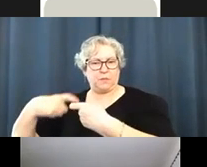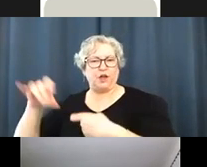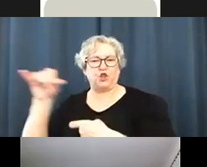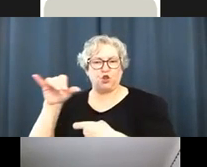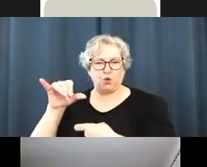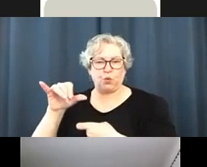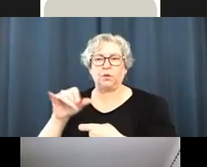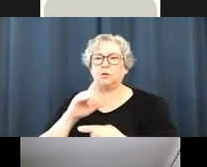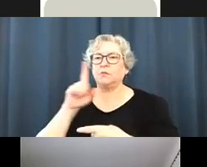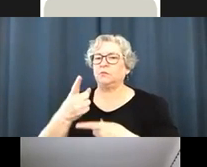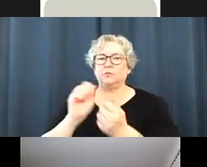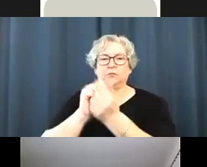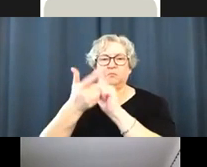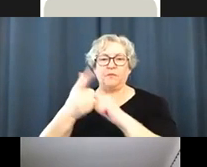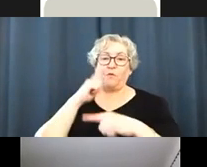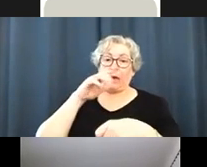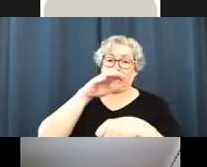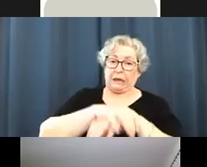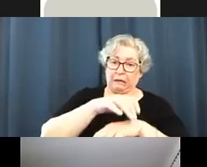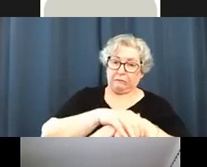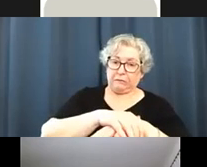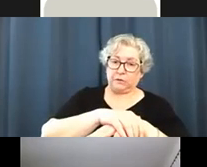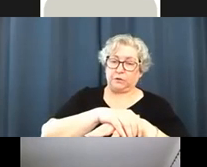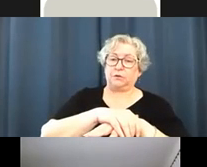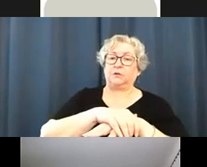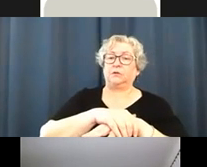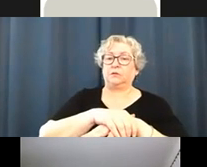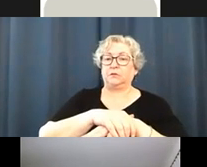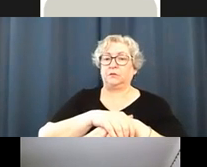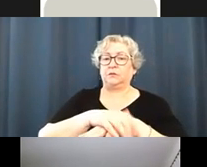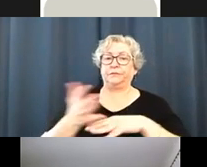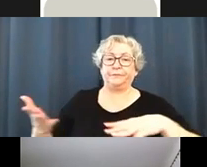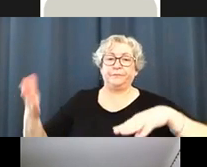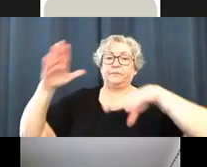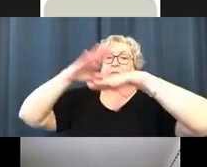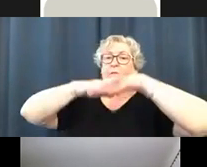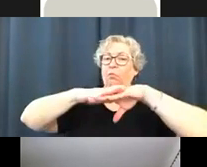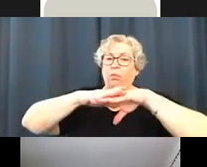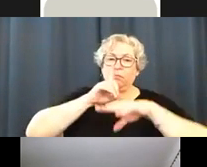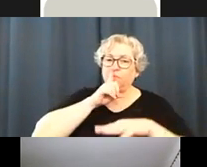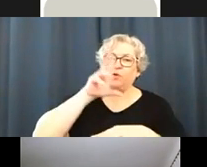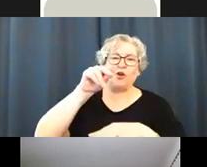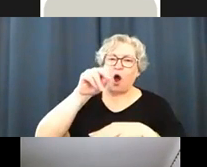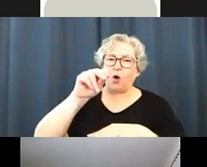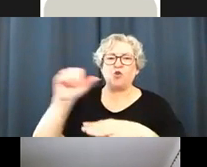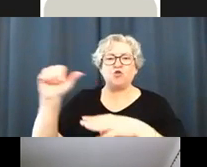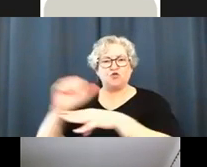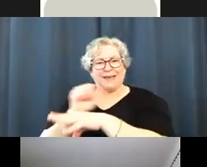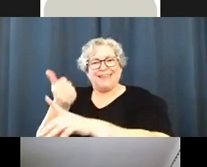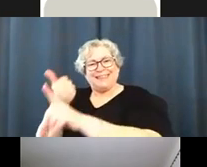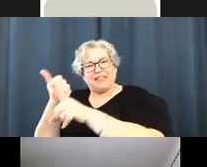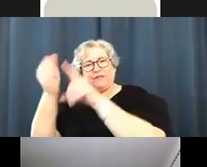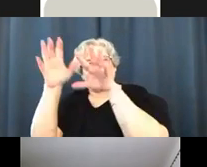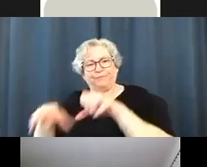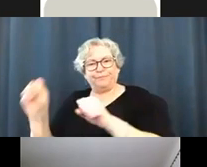just translated in English over top of something into Spanish, but actually the training is 100% in